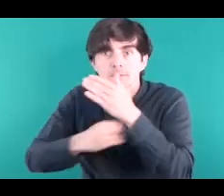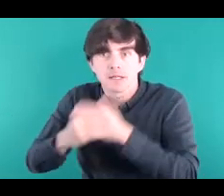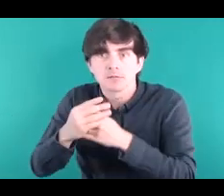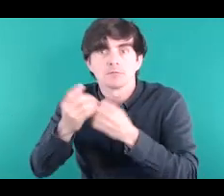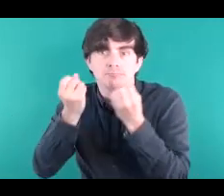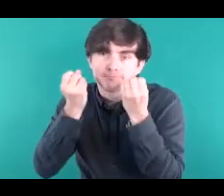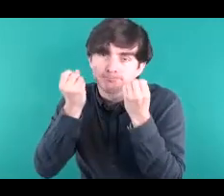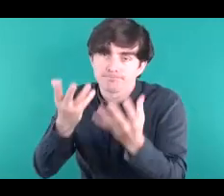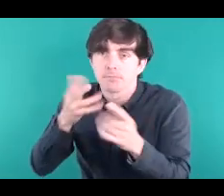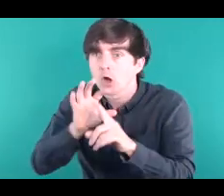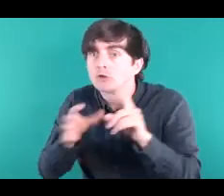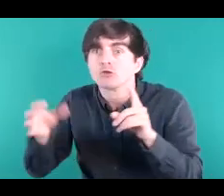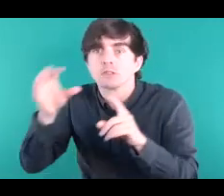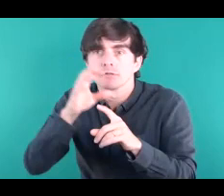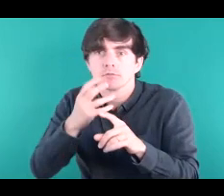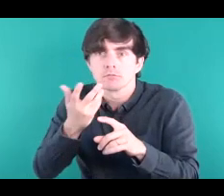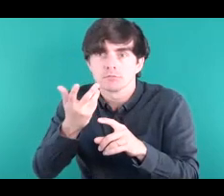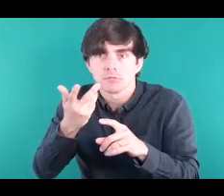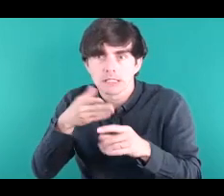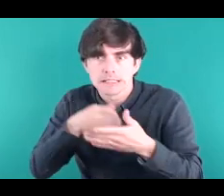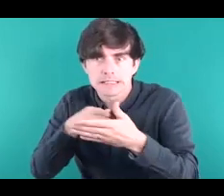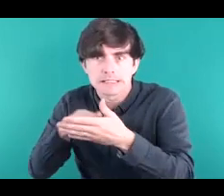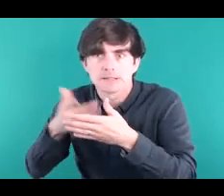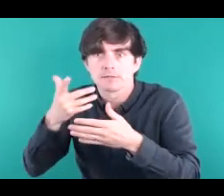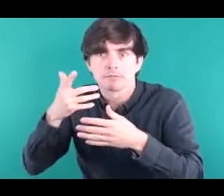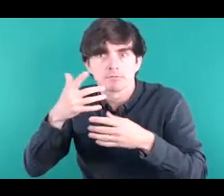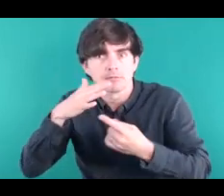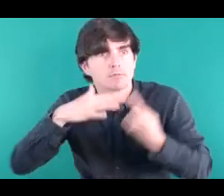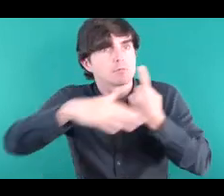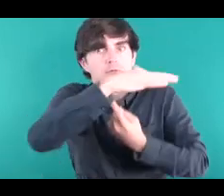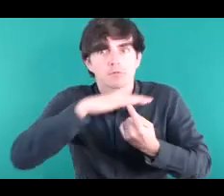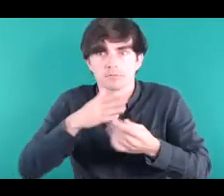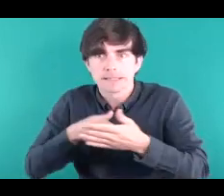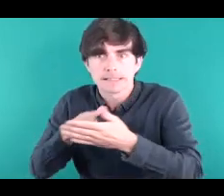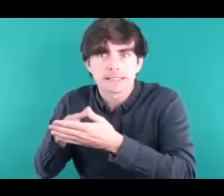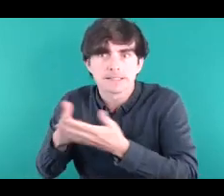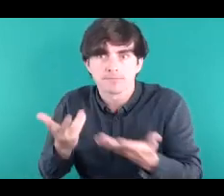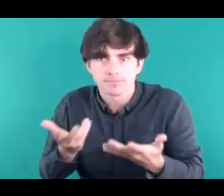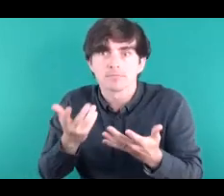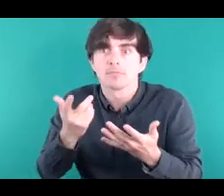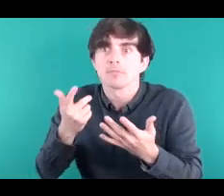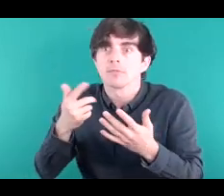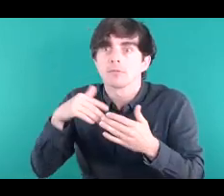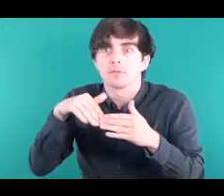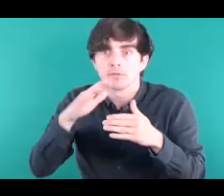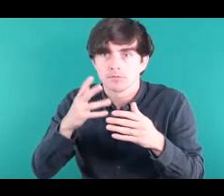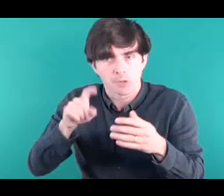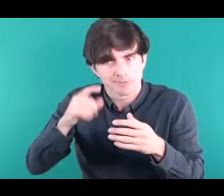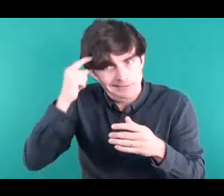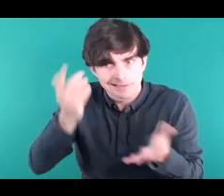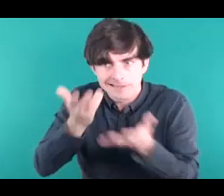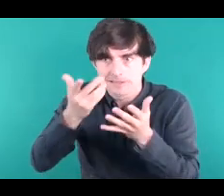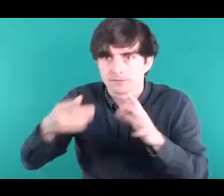And one point that is critical, and we'll come back to that at the end of the meeting, preventing austerity measure